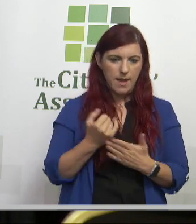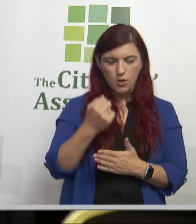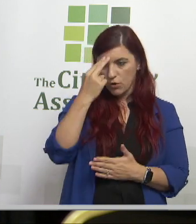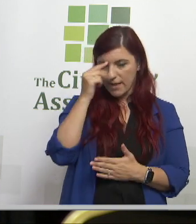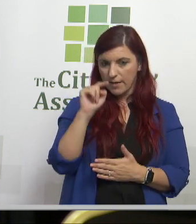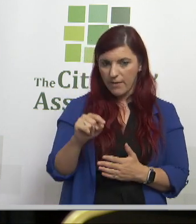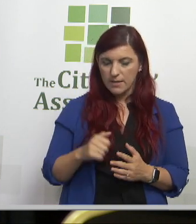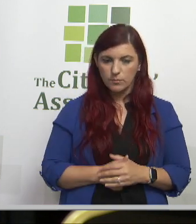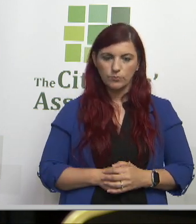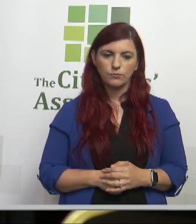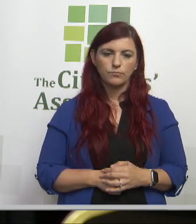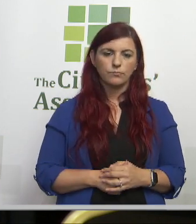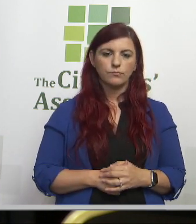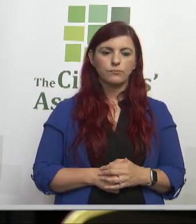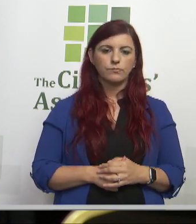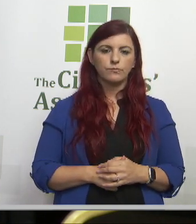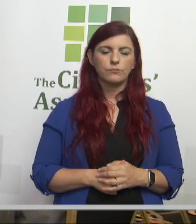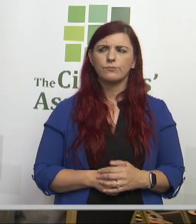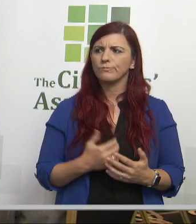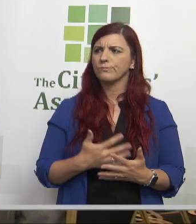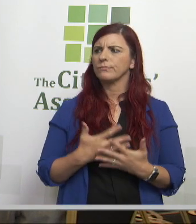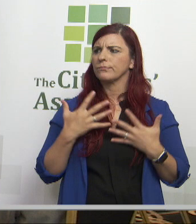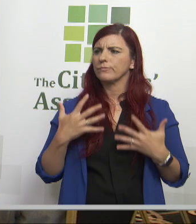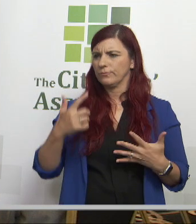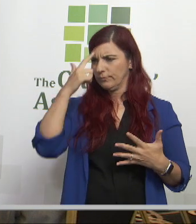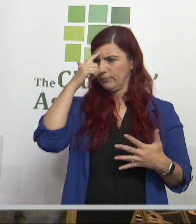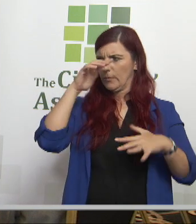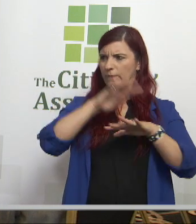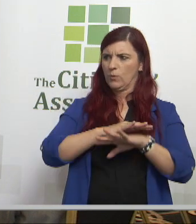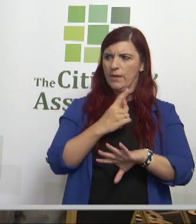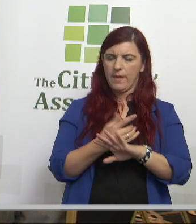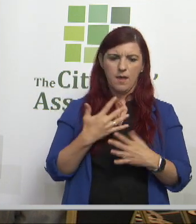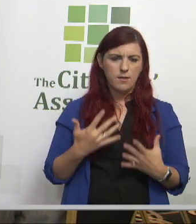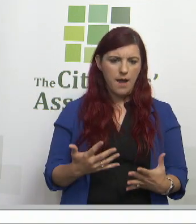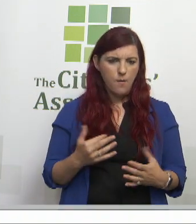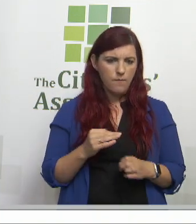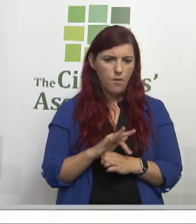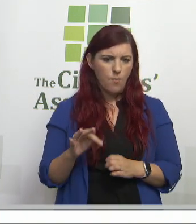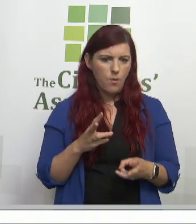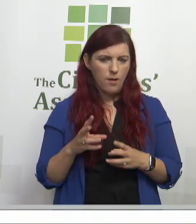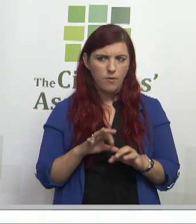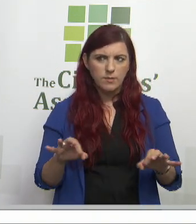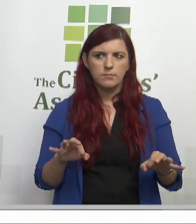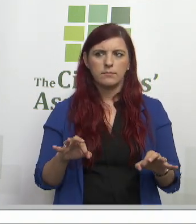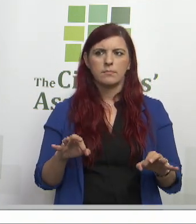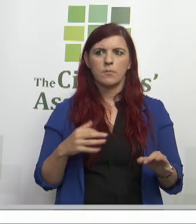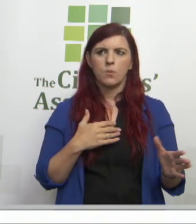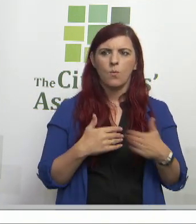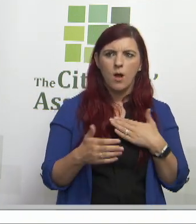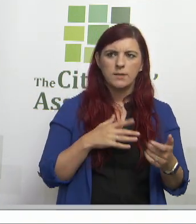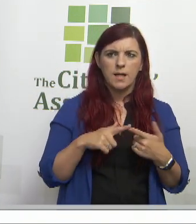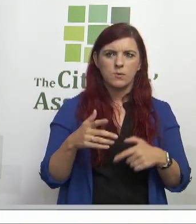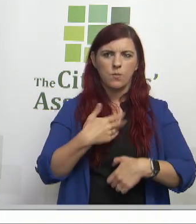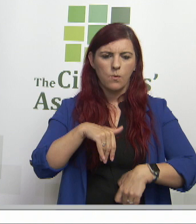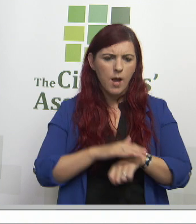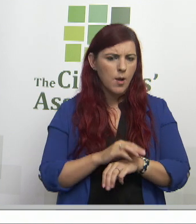that. So there's huge confusion now, is what I would say, from working on the ground. What and where is protected?